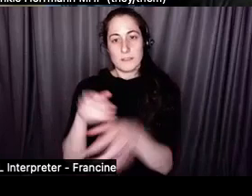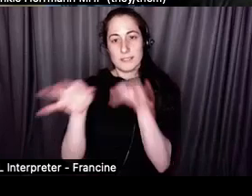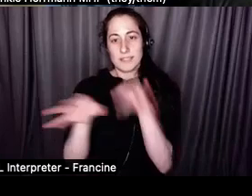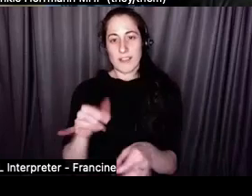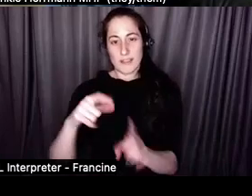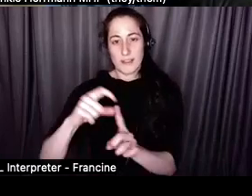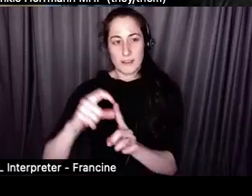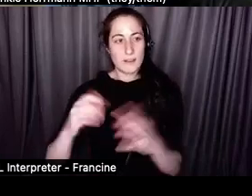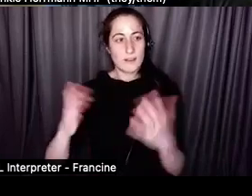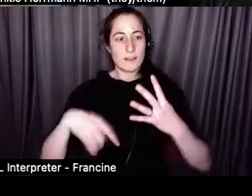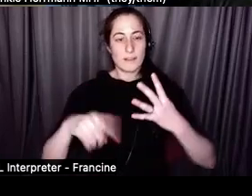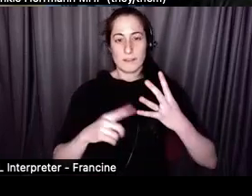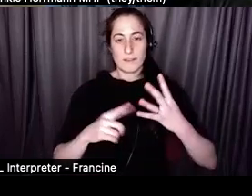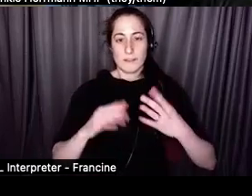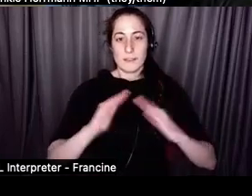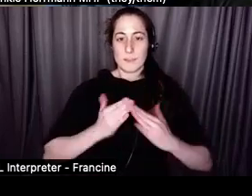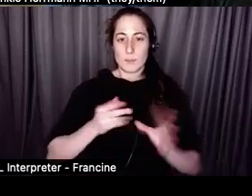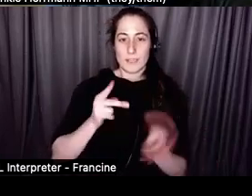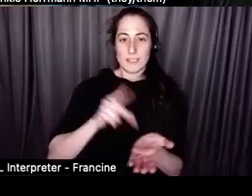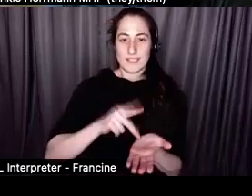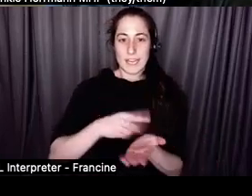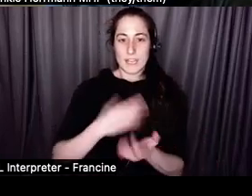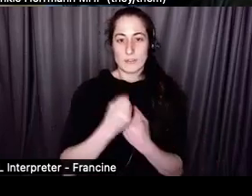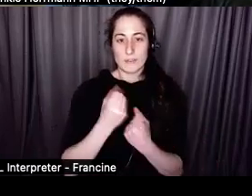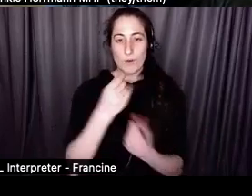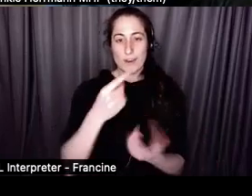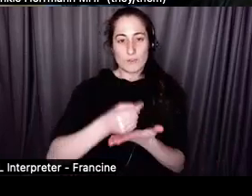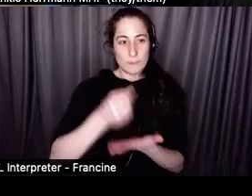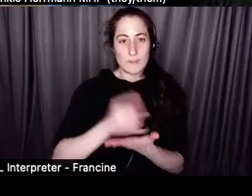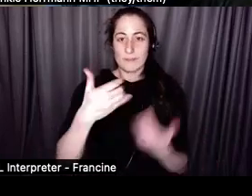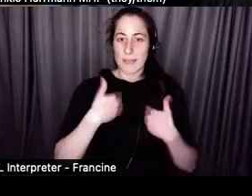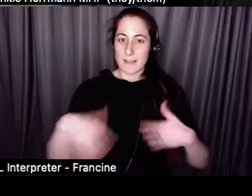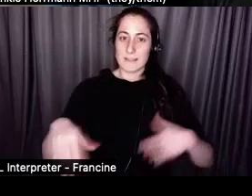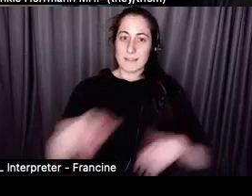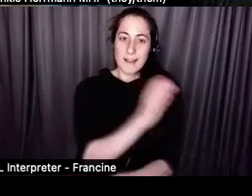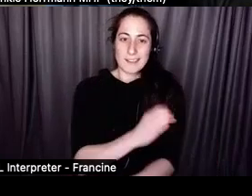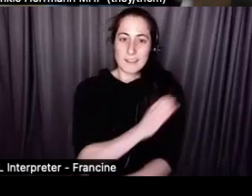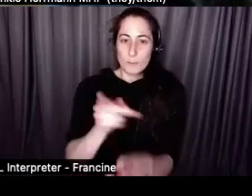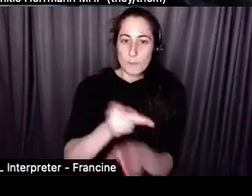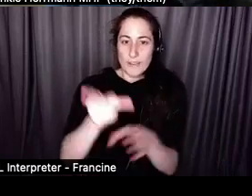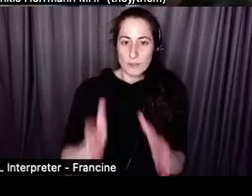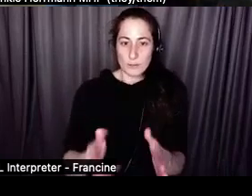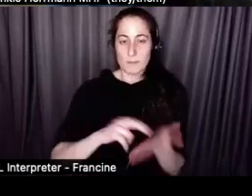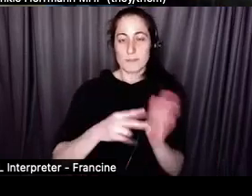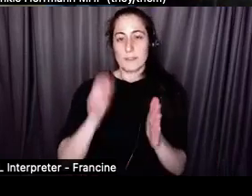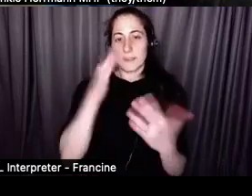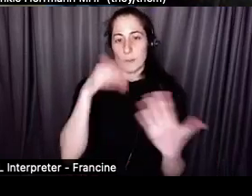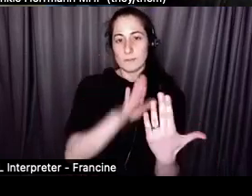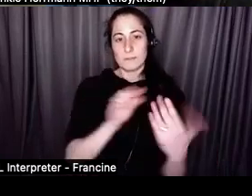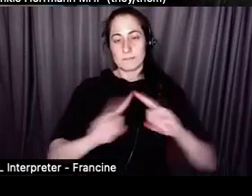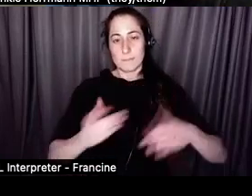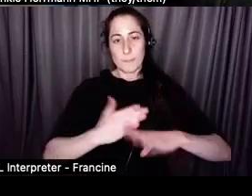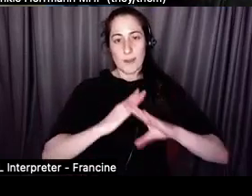community psychiatric support and treatment is support by clinical professionals. So this is meant to address barriers that